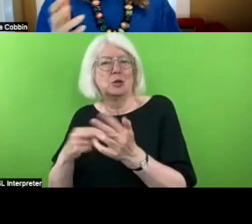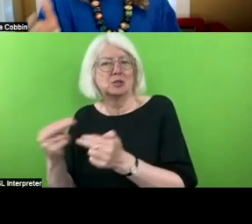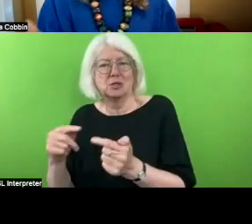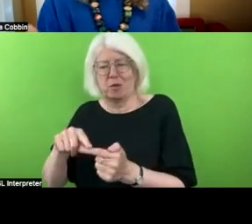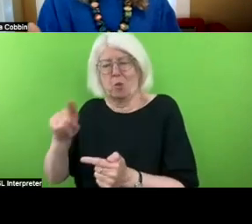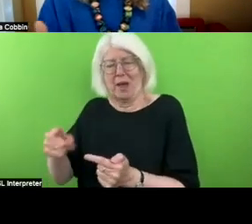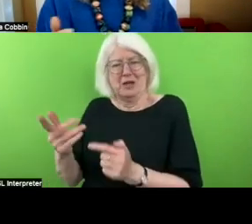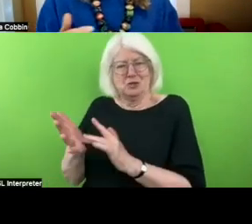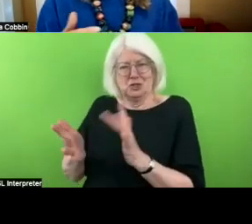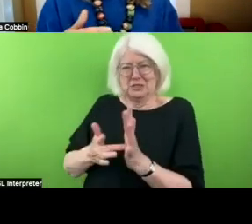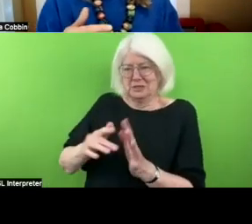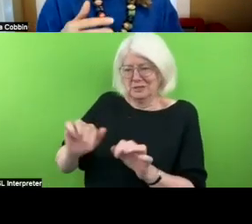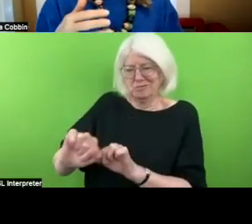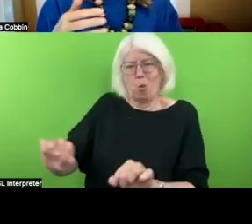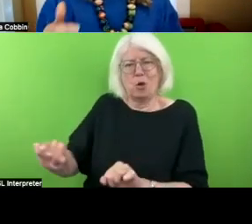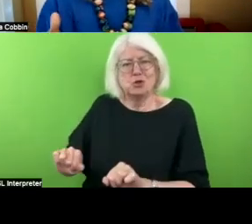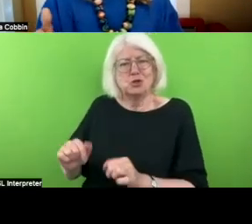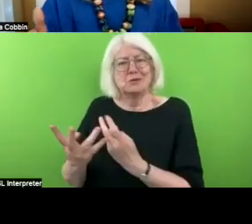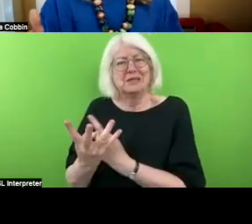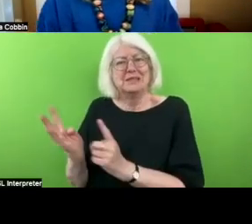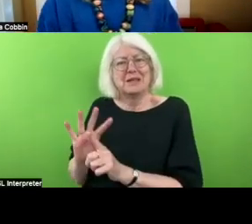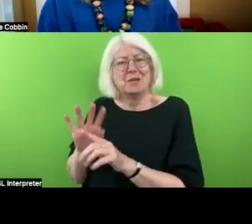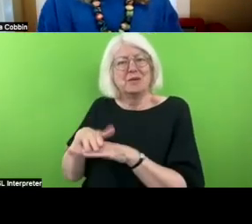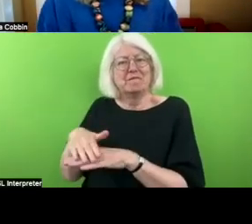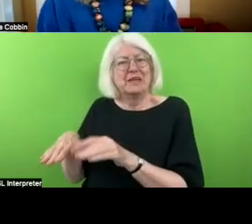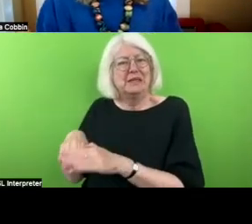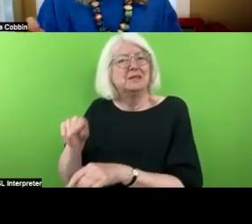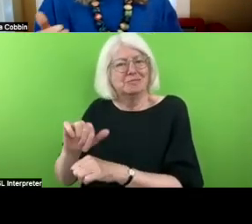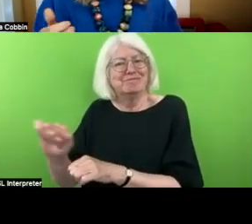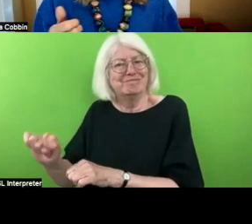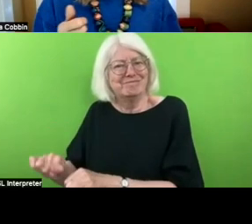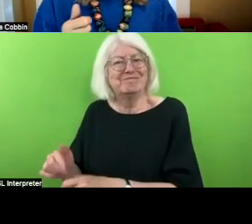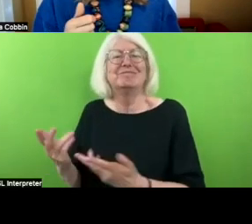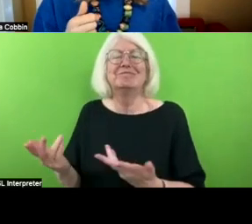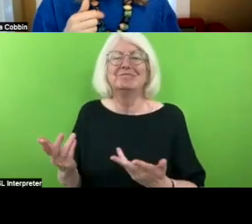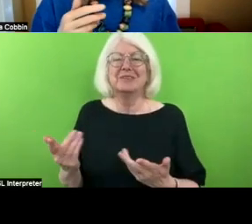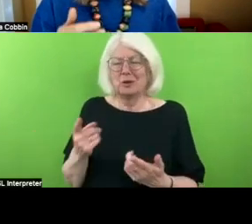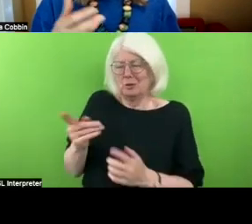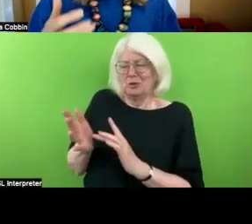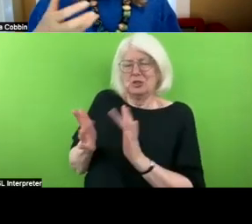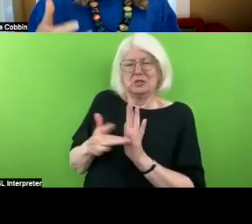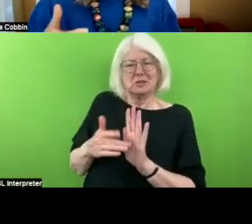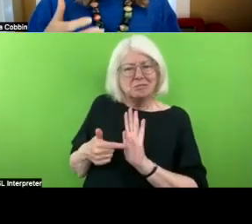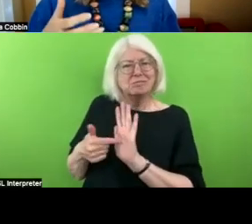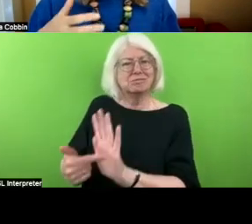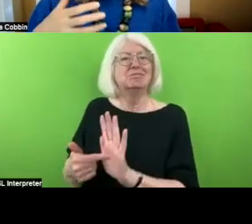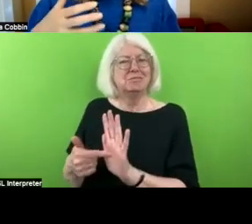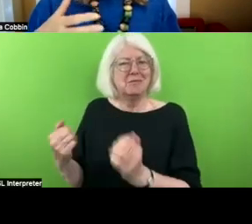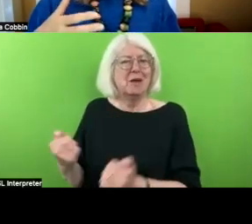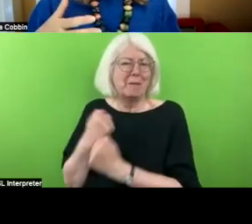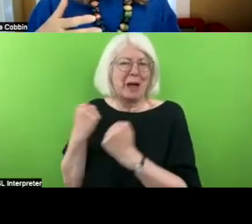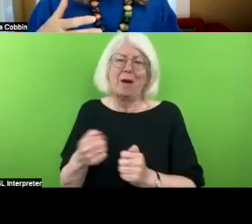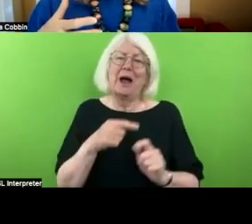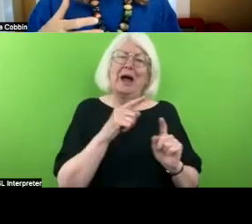up power, Jesus modelling powerlessness, and therefore drawing conclusions